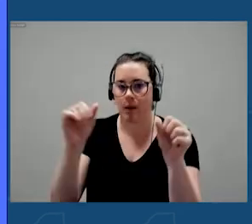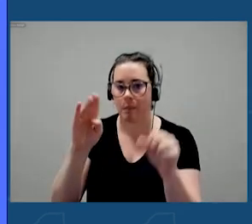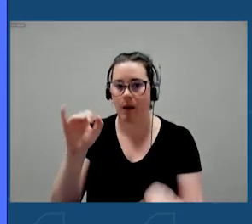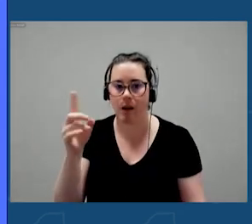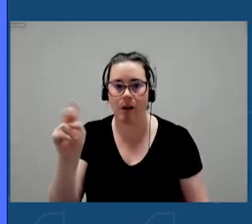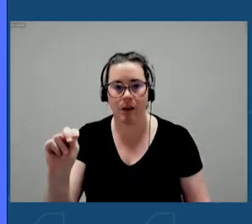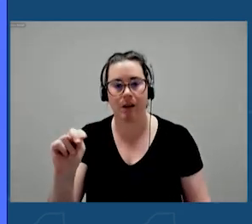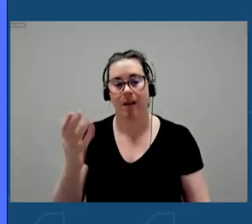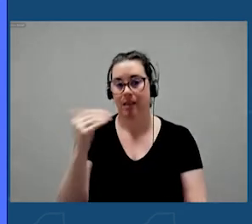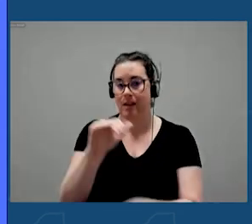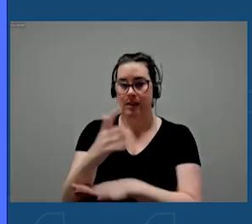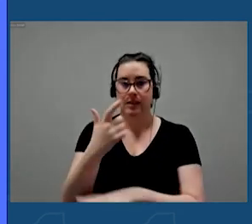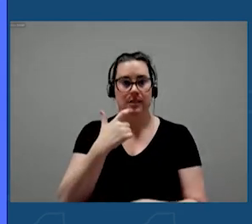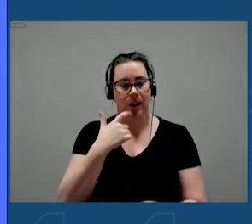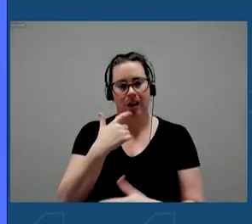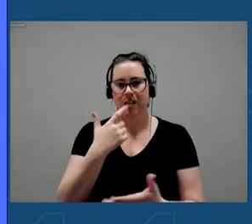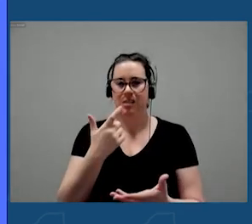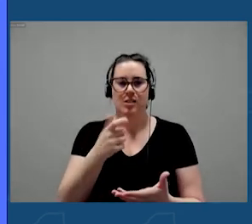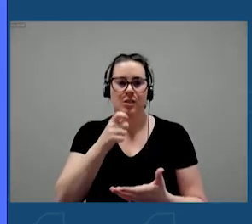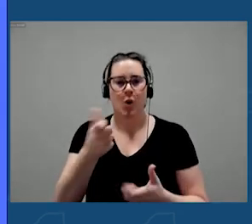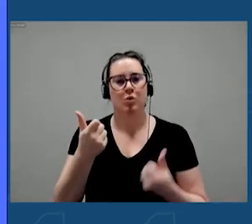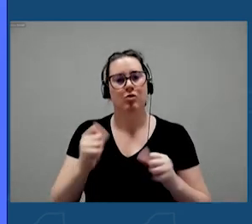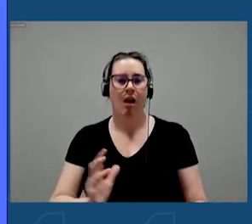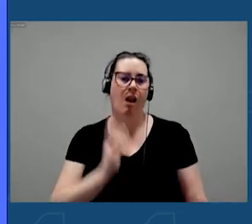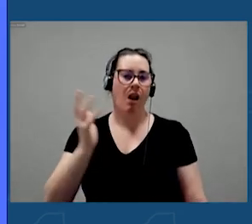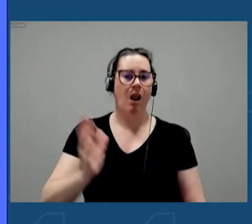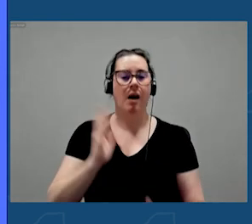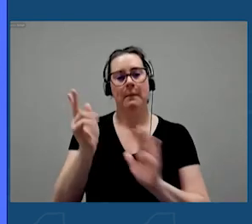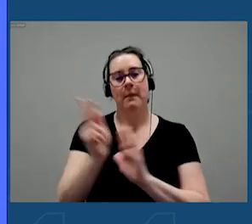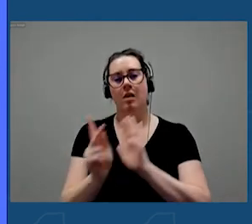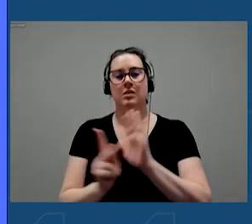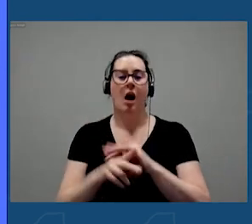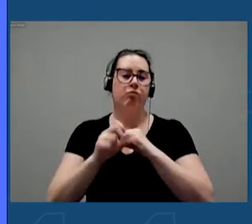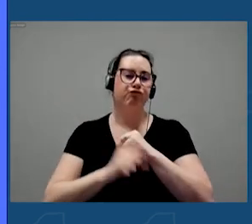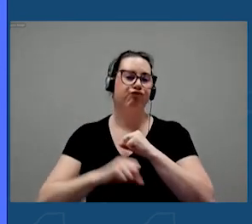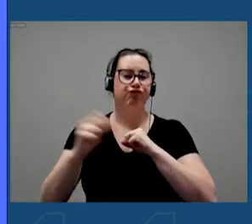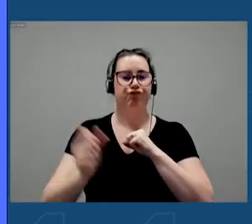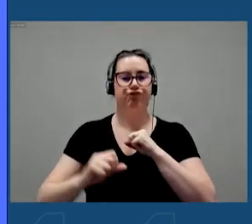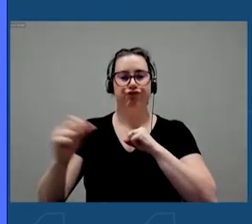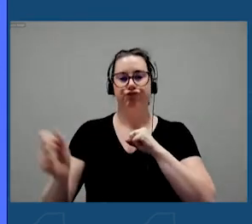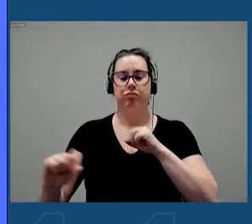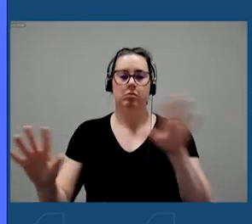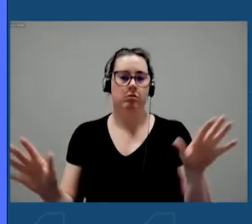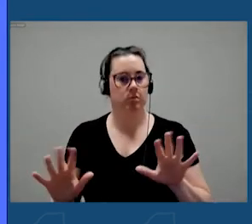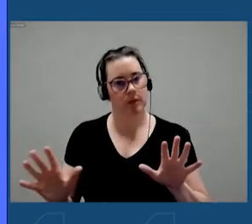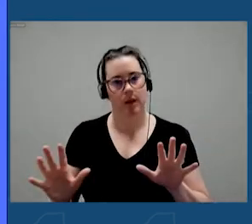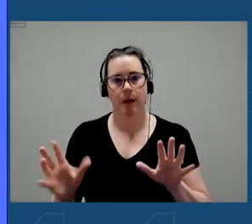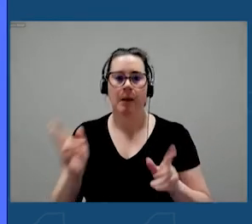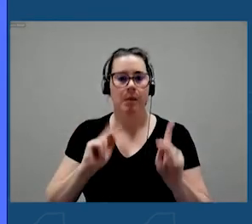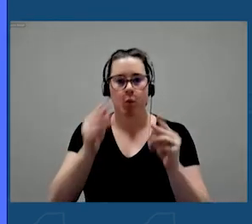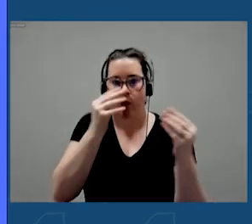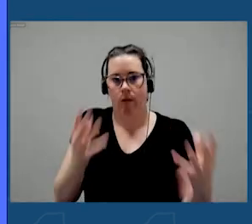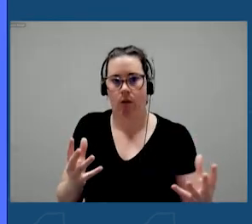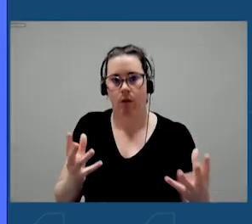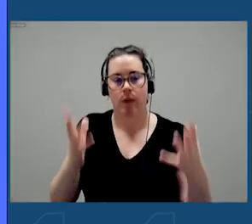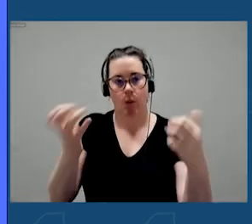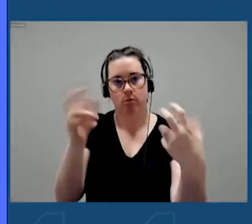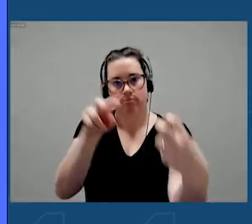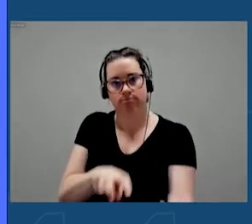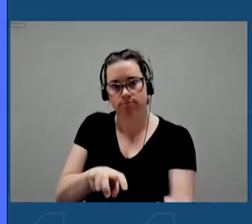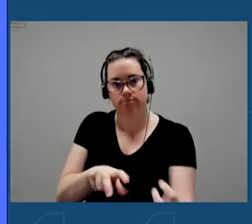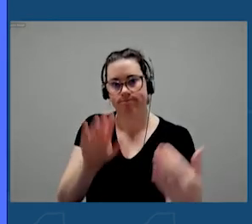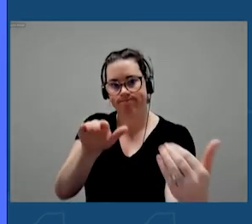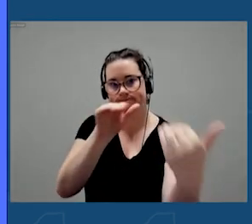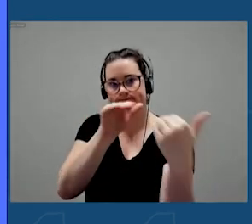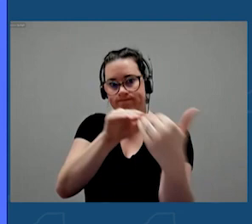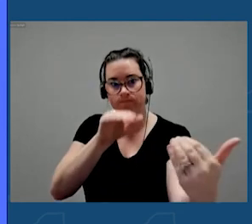where they are. Don't make it all fancy policy and one-point plan, two-point plan. People don't want to know that. Say, do you have my back or not? You looking